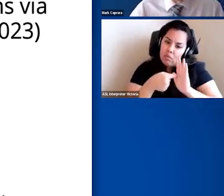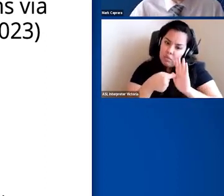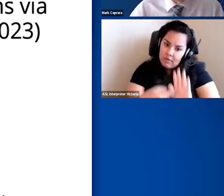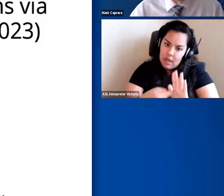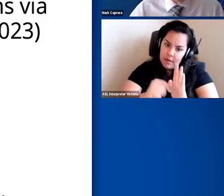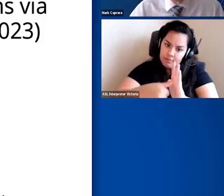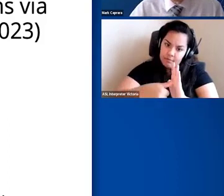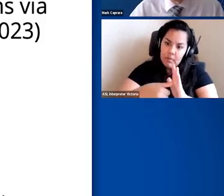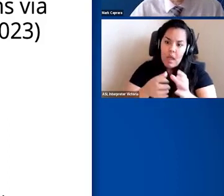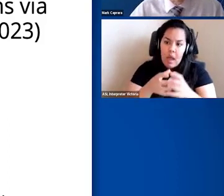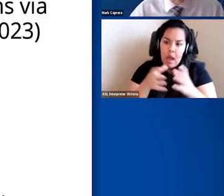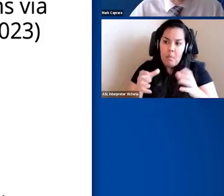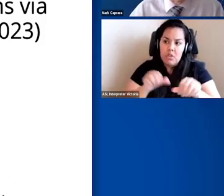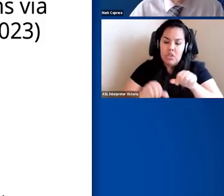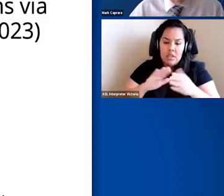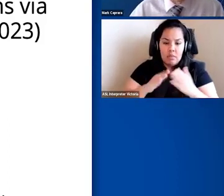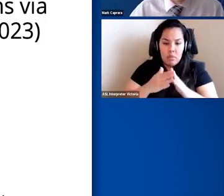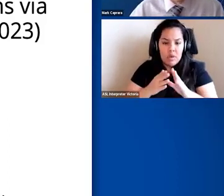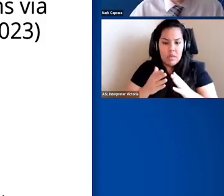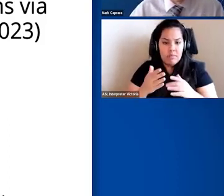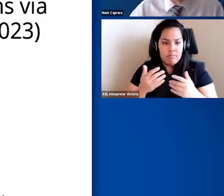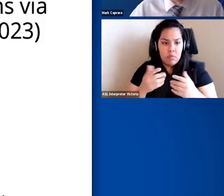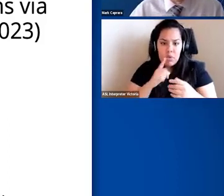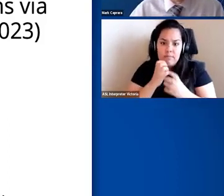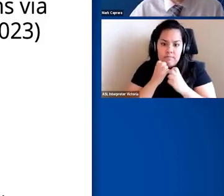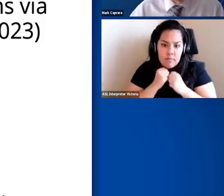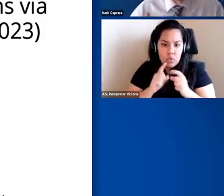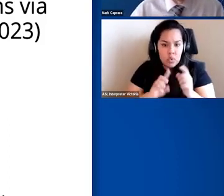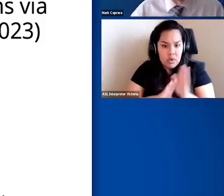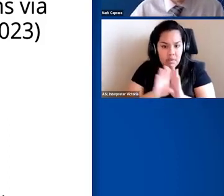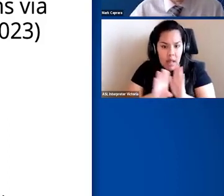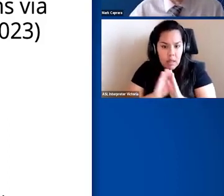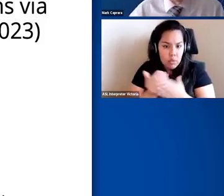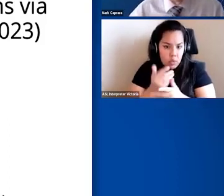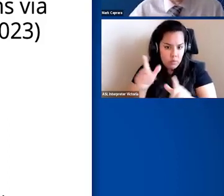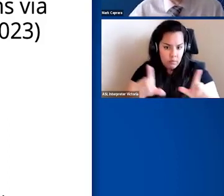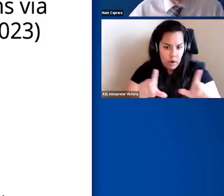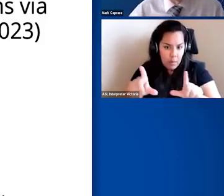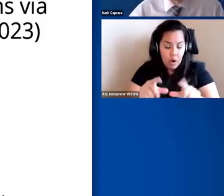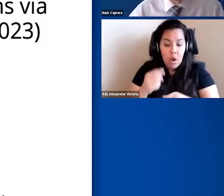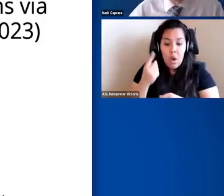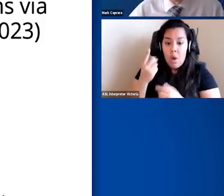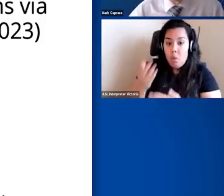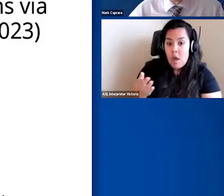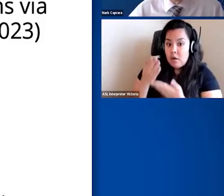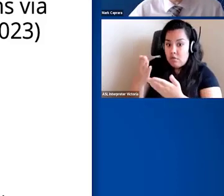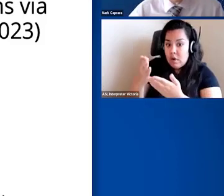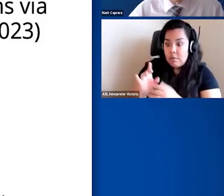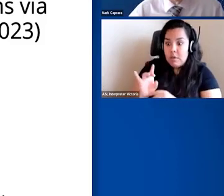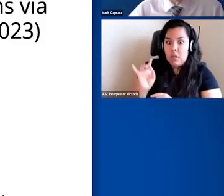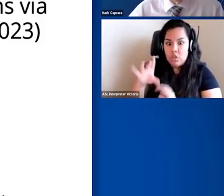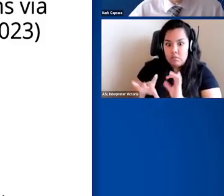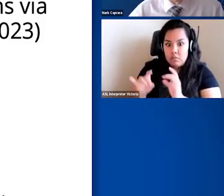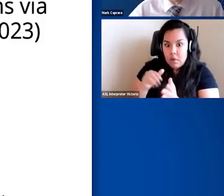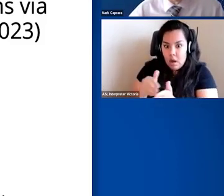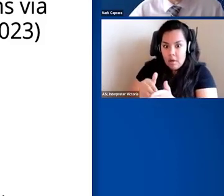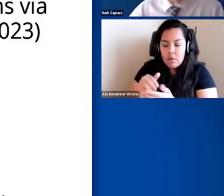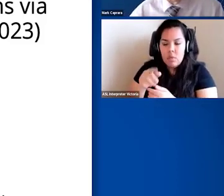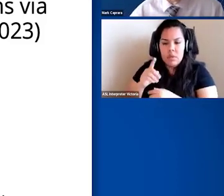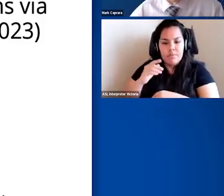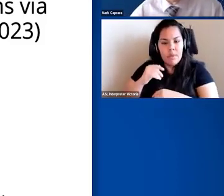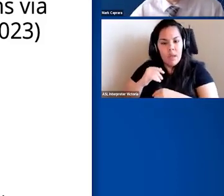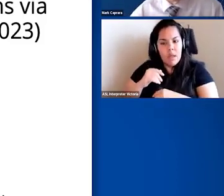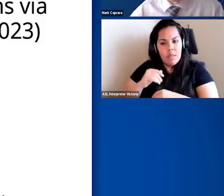in developing the framework. One recommendation that came up many times related to implementation was the call for